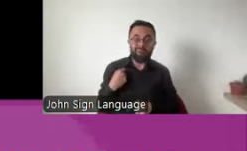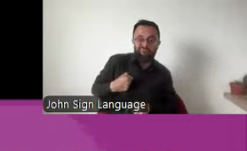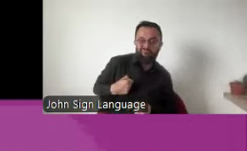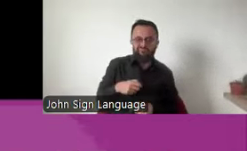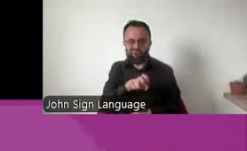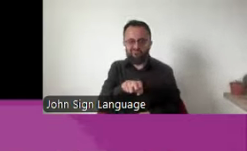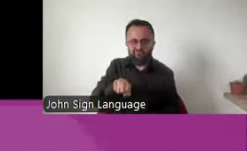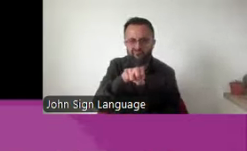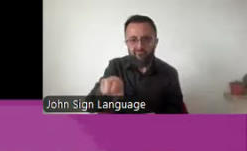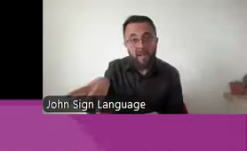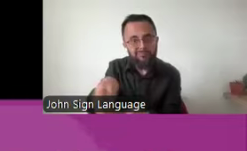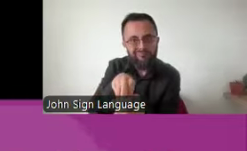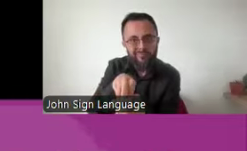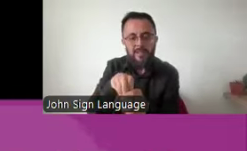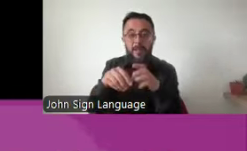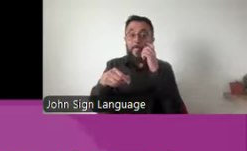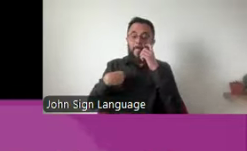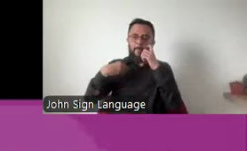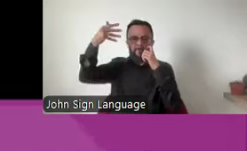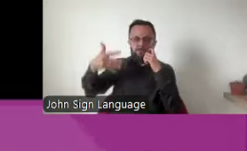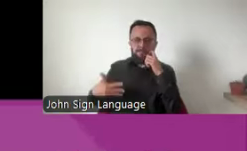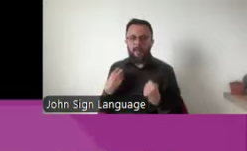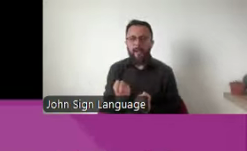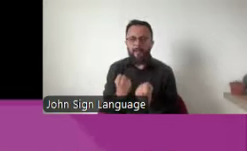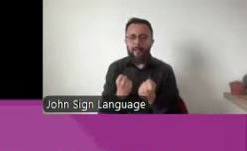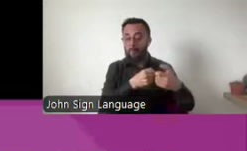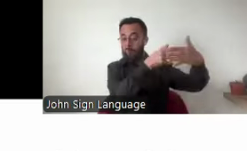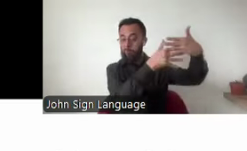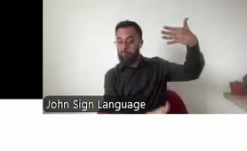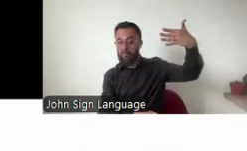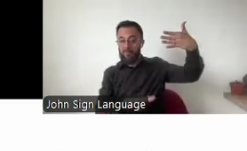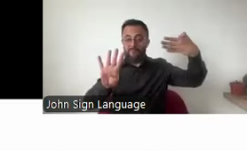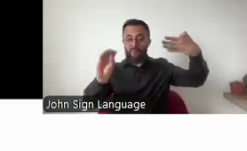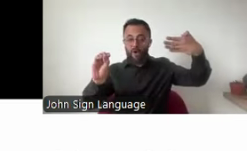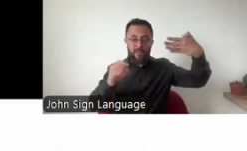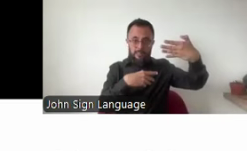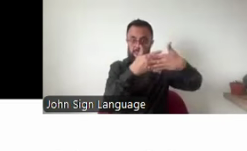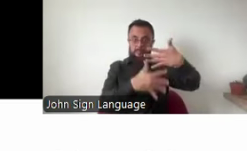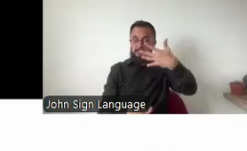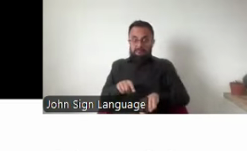Inclusion Guide for Action is very much trying to fill this gap.